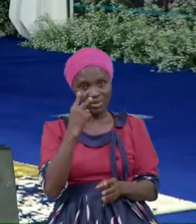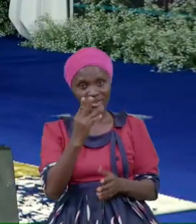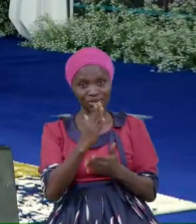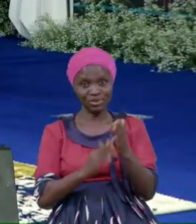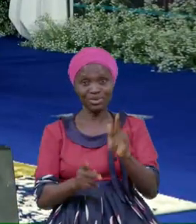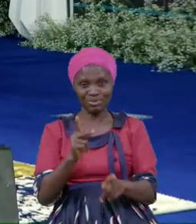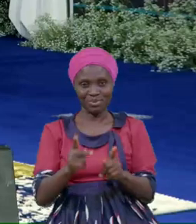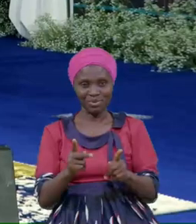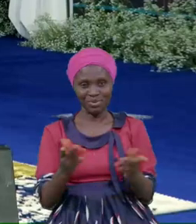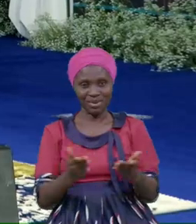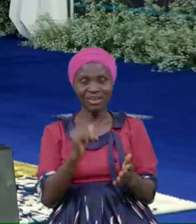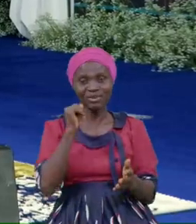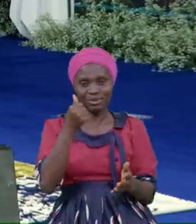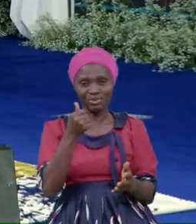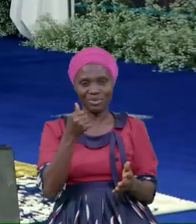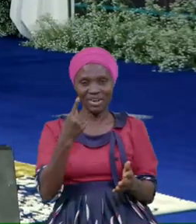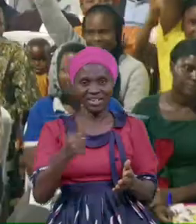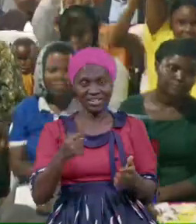young